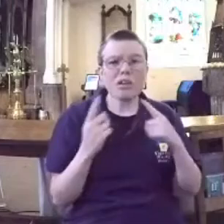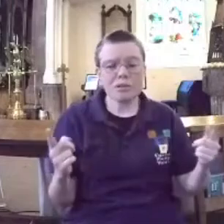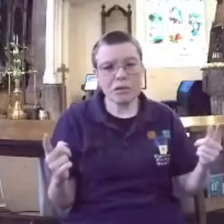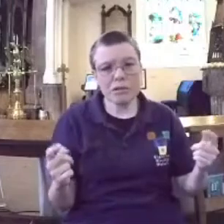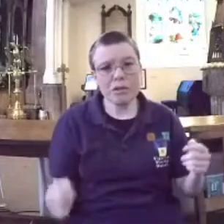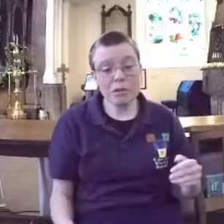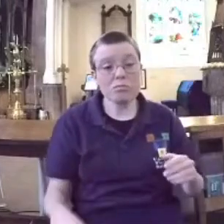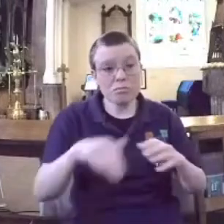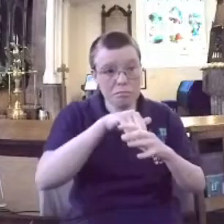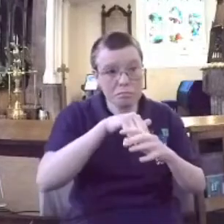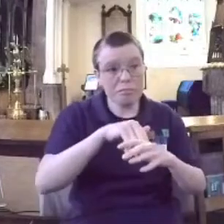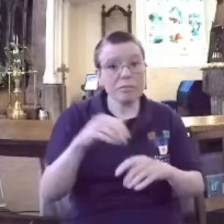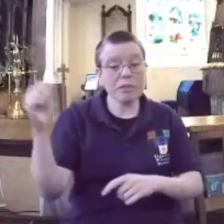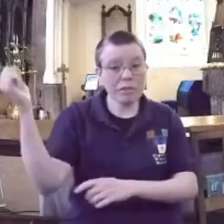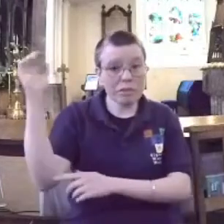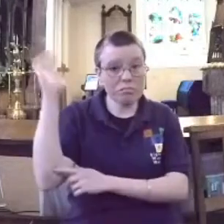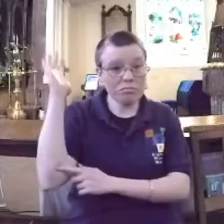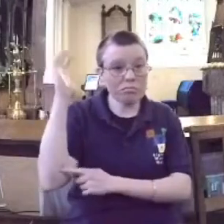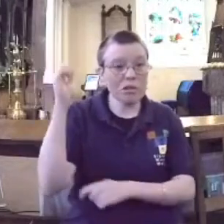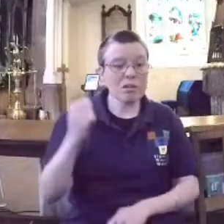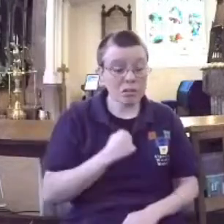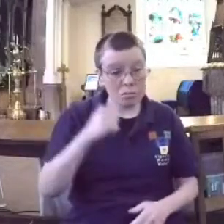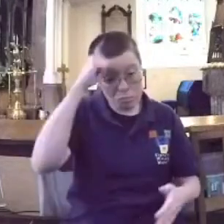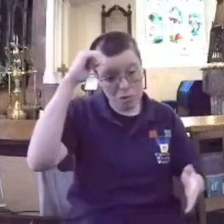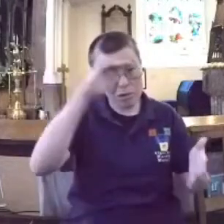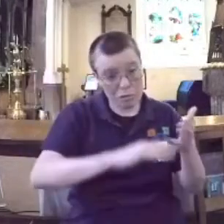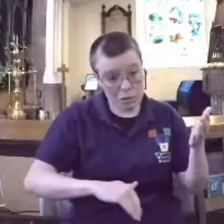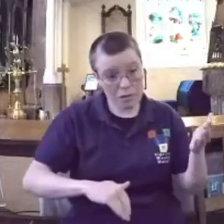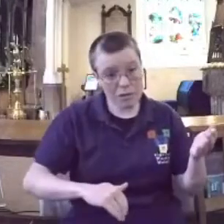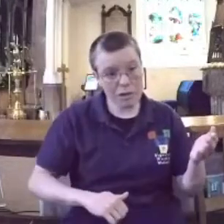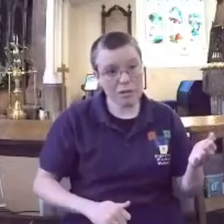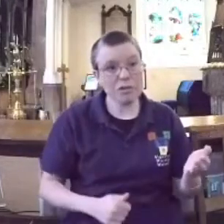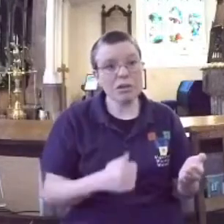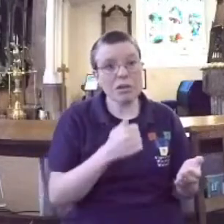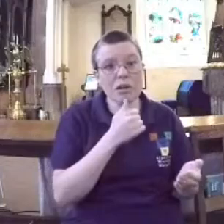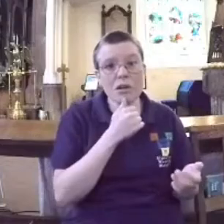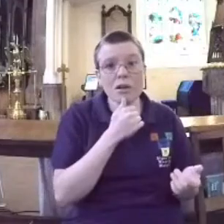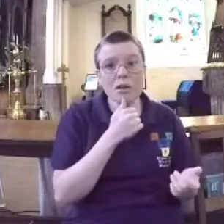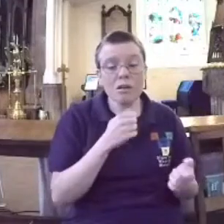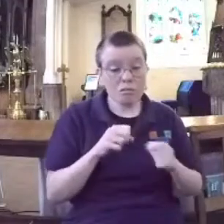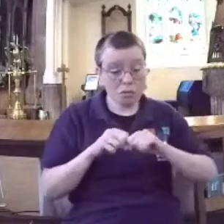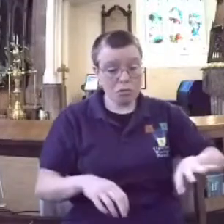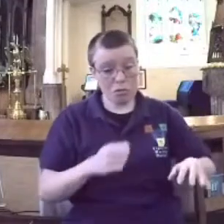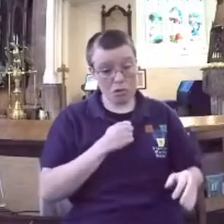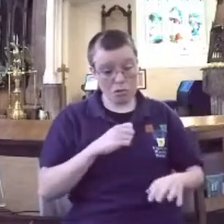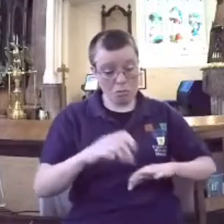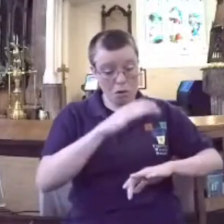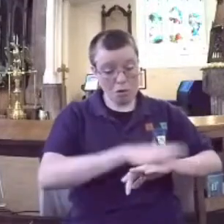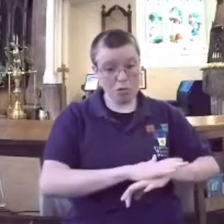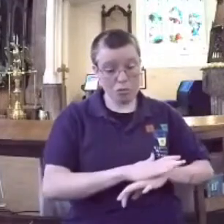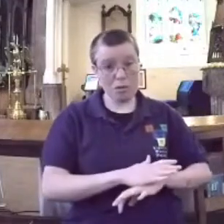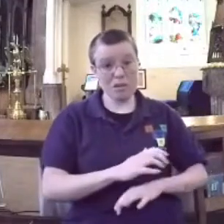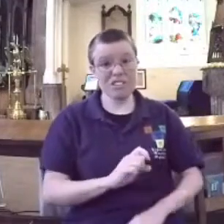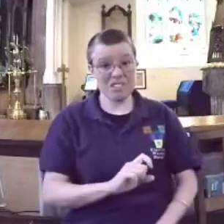form part of this talk, and I will be sharing my experiences of losing my husband Robert to cancer,